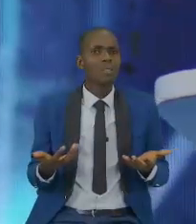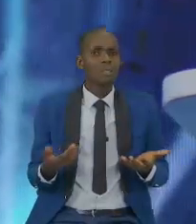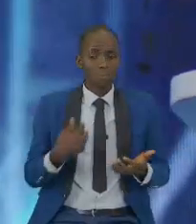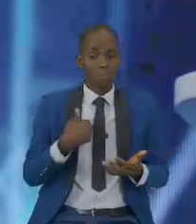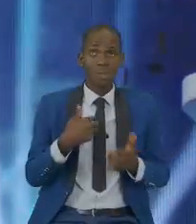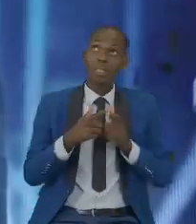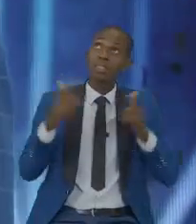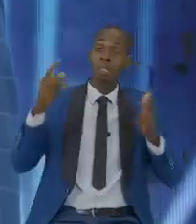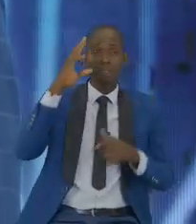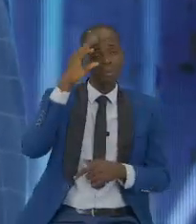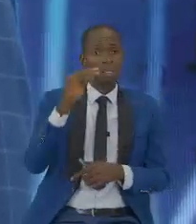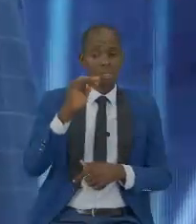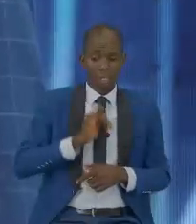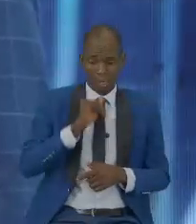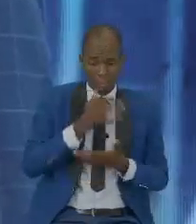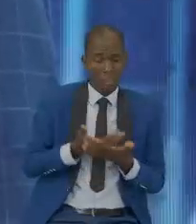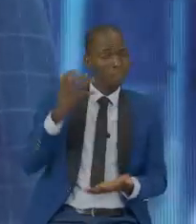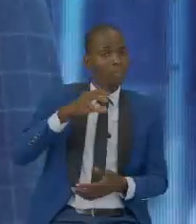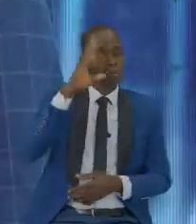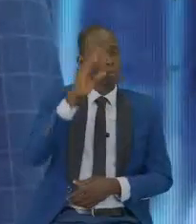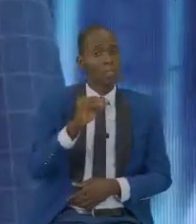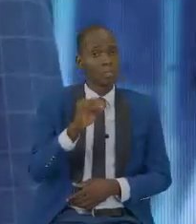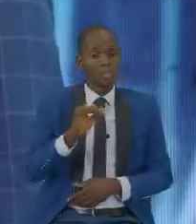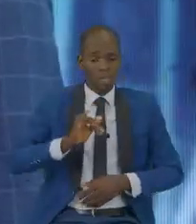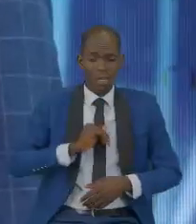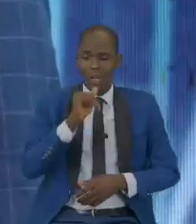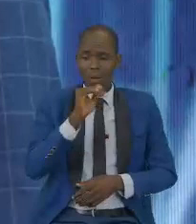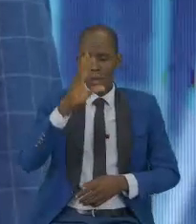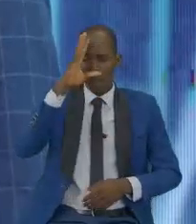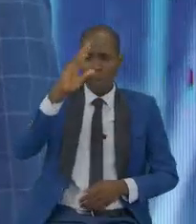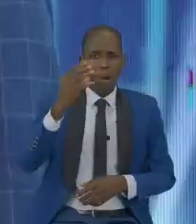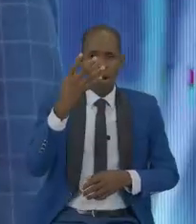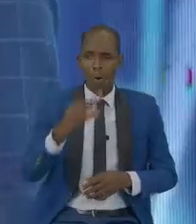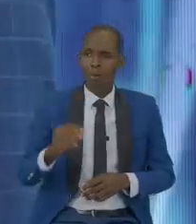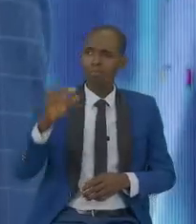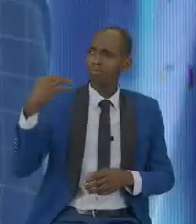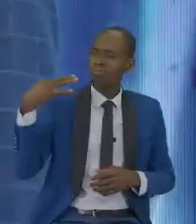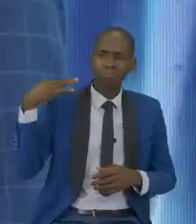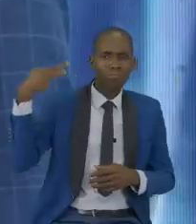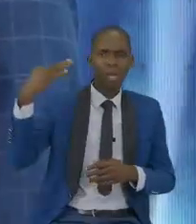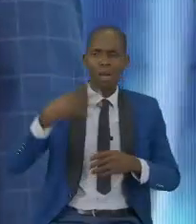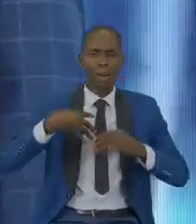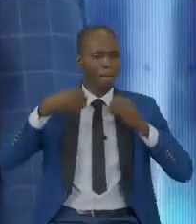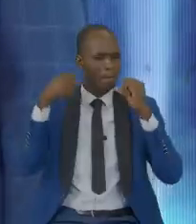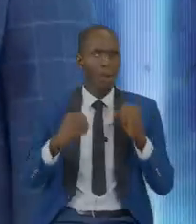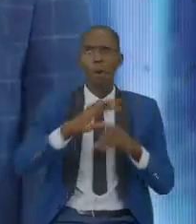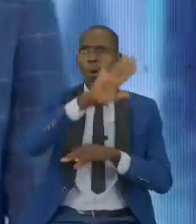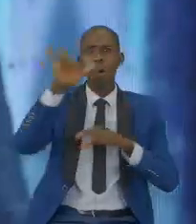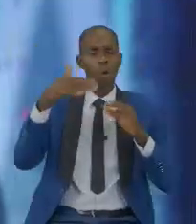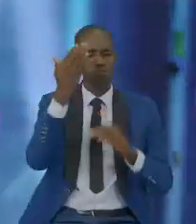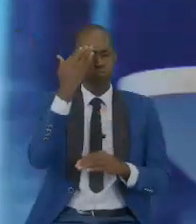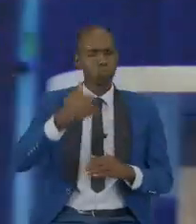man. I'm a rich man. I'm a man of position and power. And the man